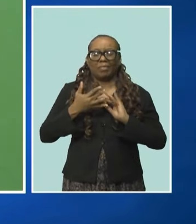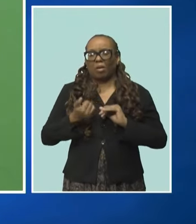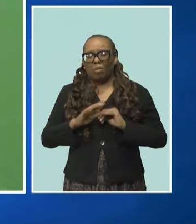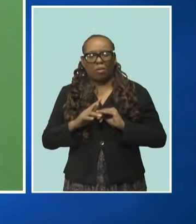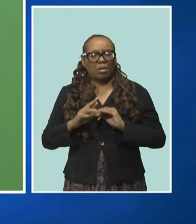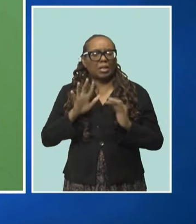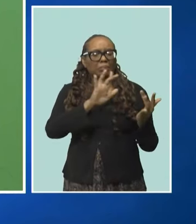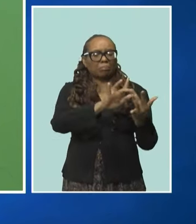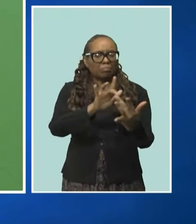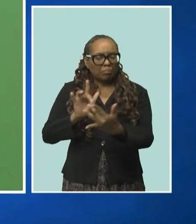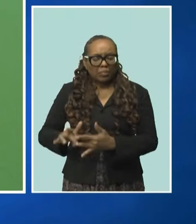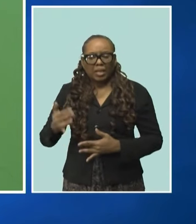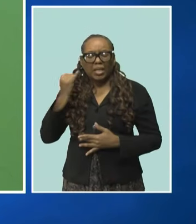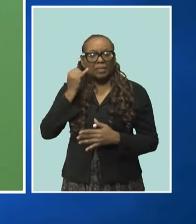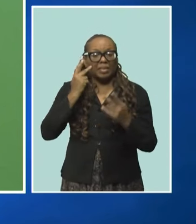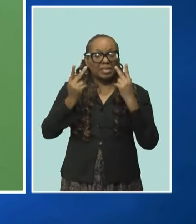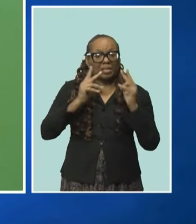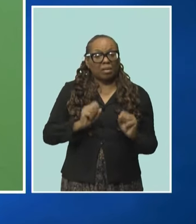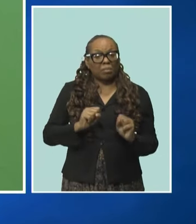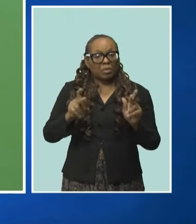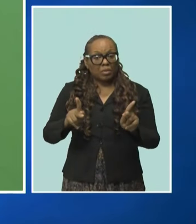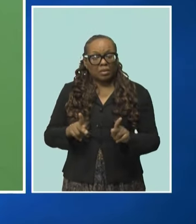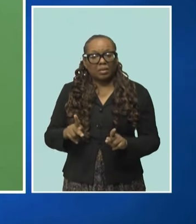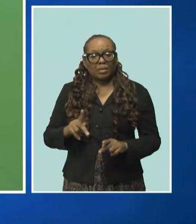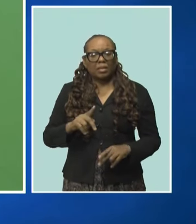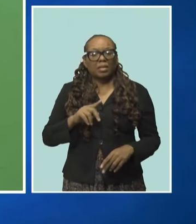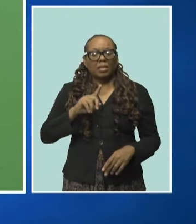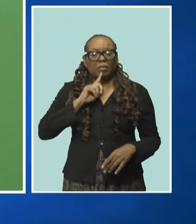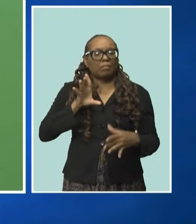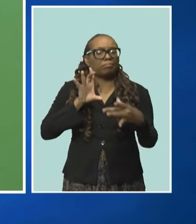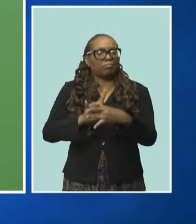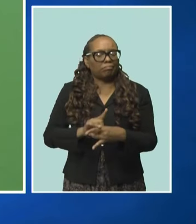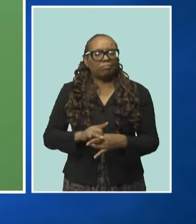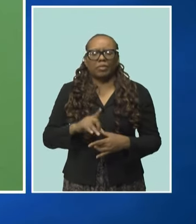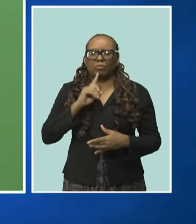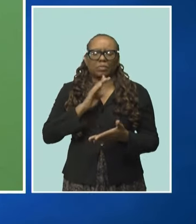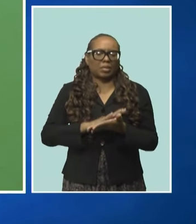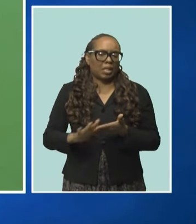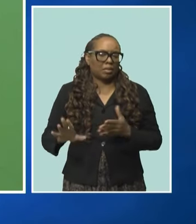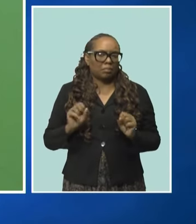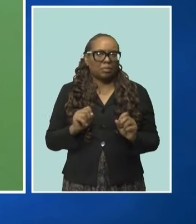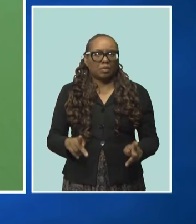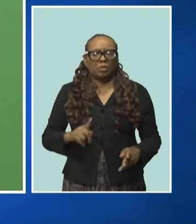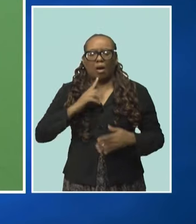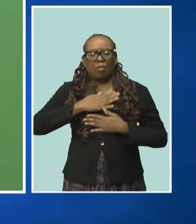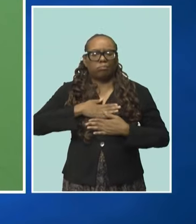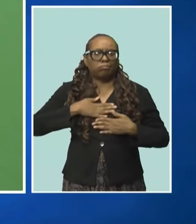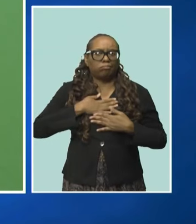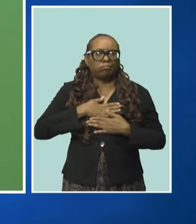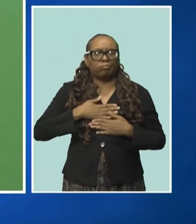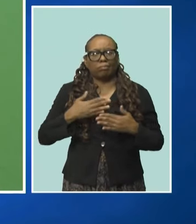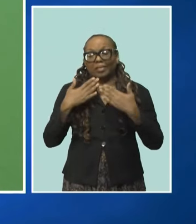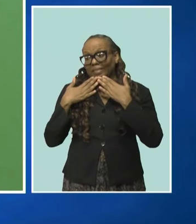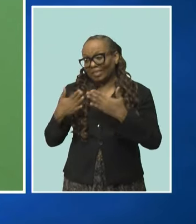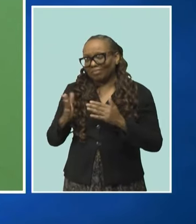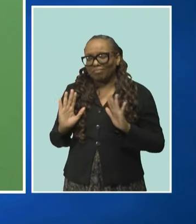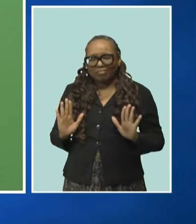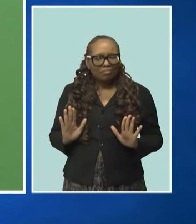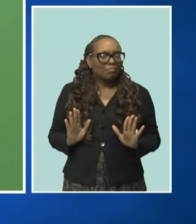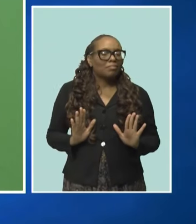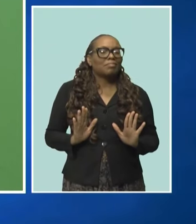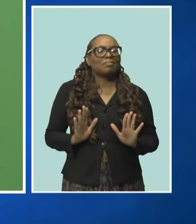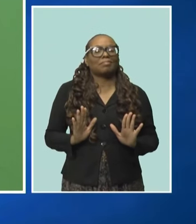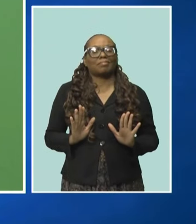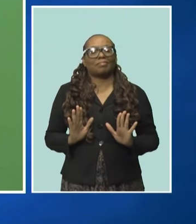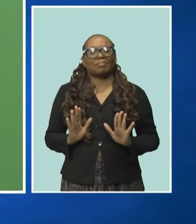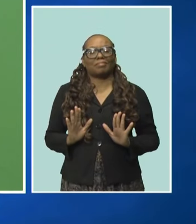opportunities that they think you would be suited to. So that's very, very nice as well. I appreciate them reaching out, thank you very much,